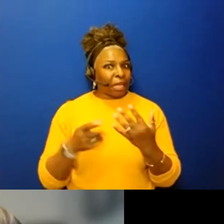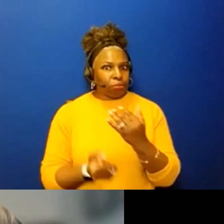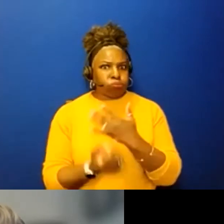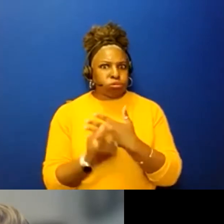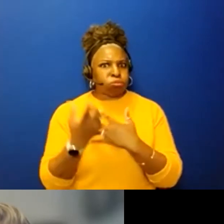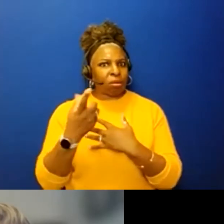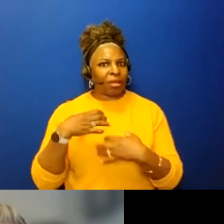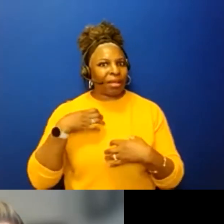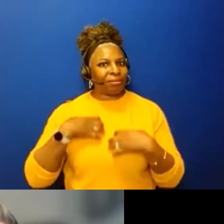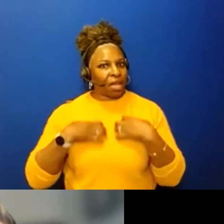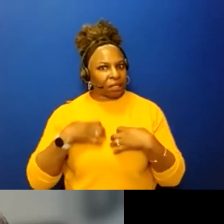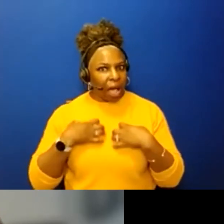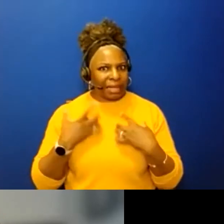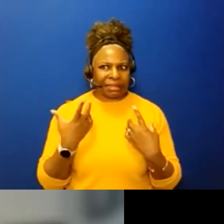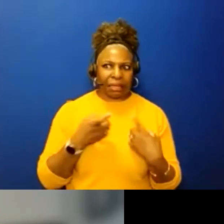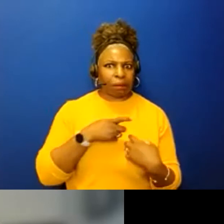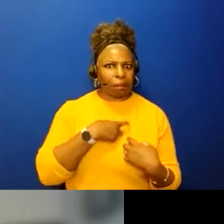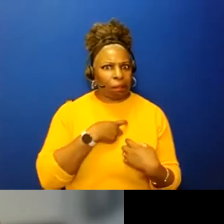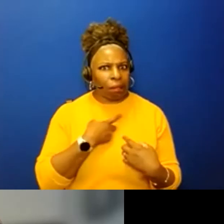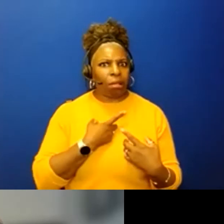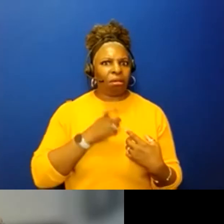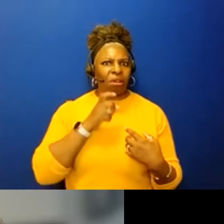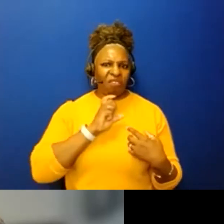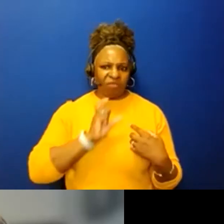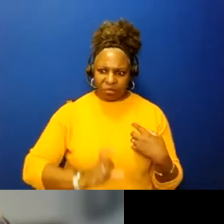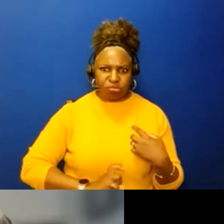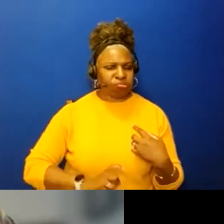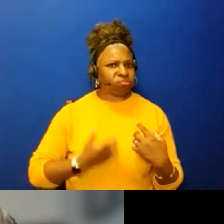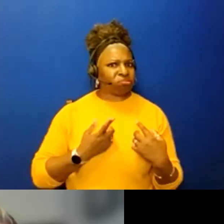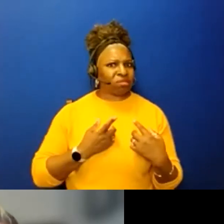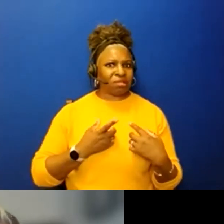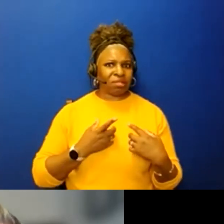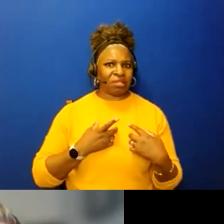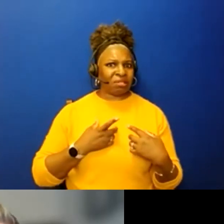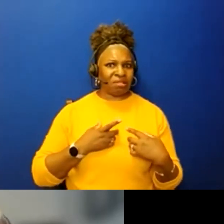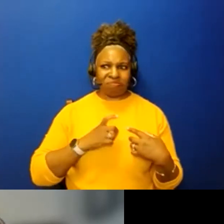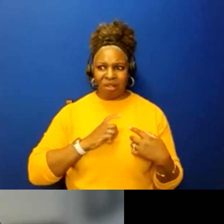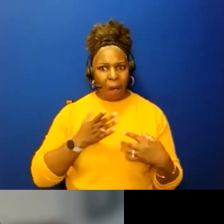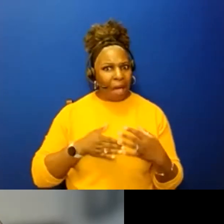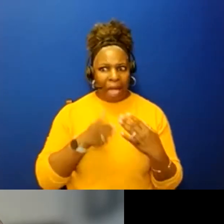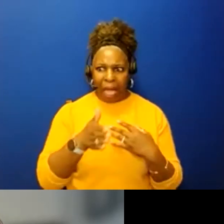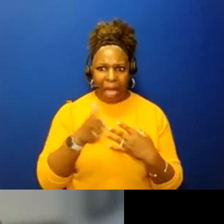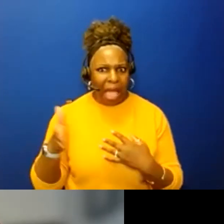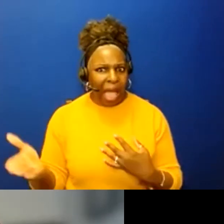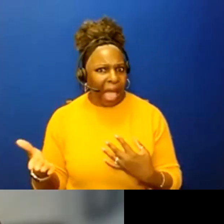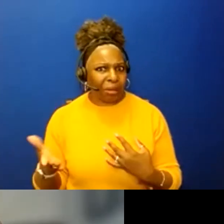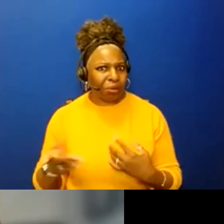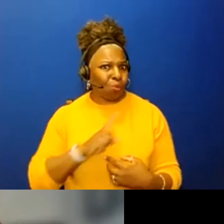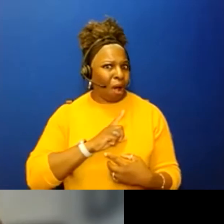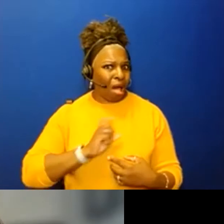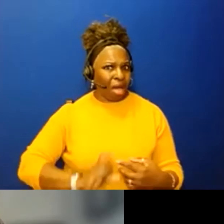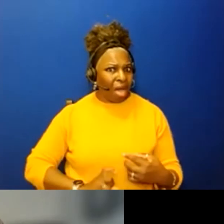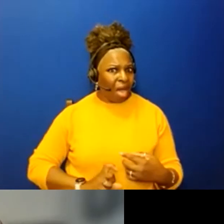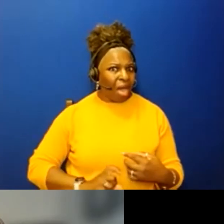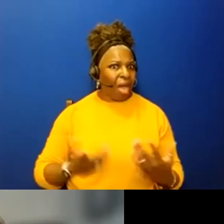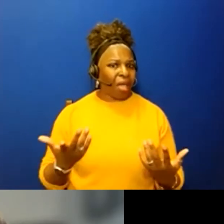confidence, people are shielded and not able to get out to their normal social settings, and then fears of restrictions easing as well. We needed to